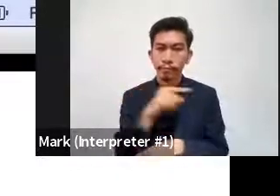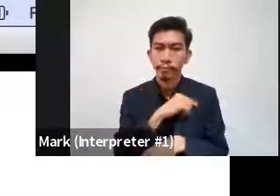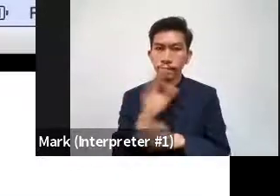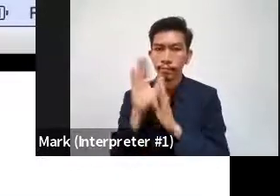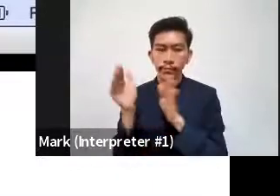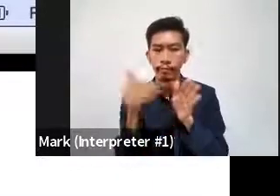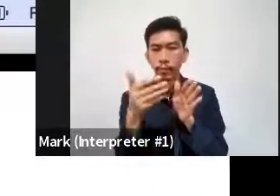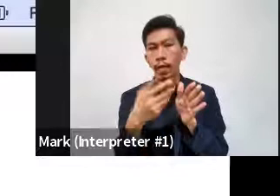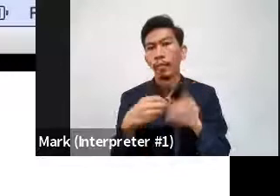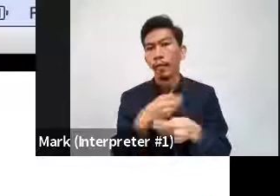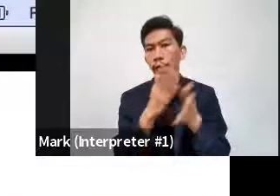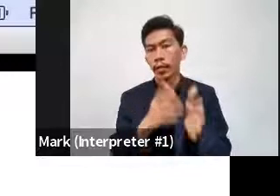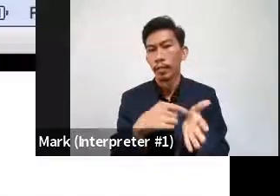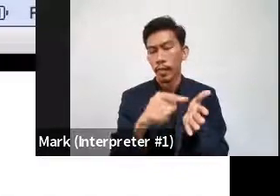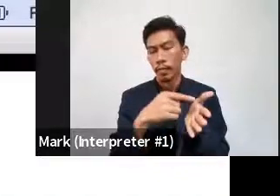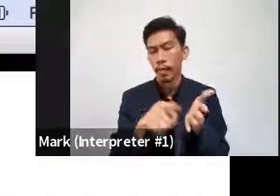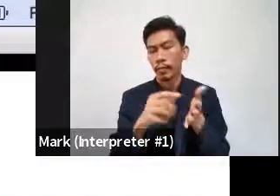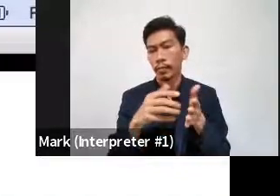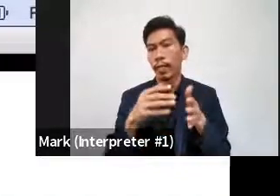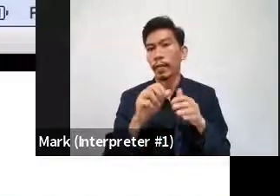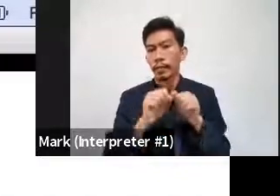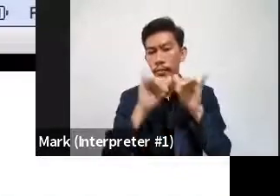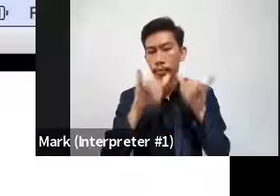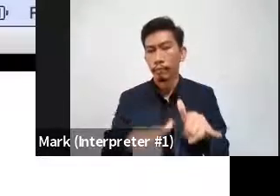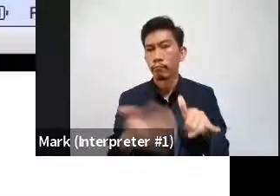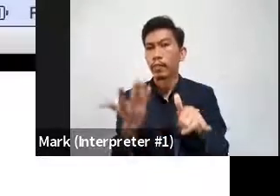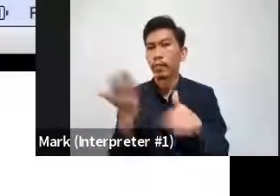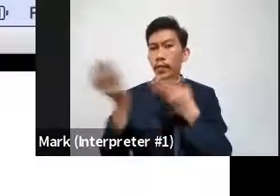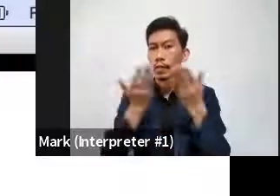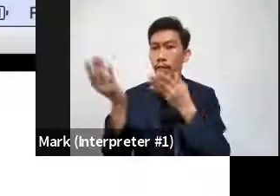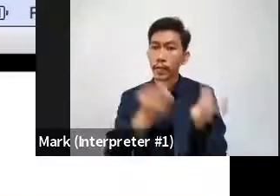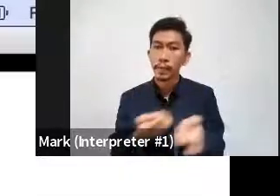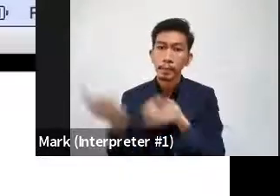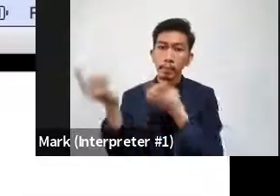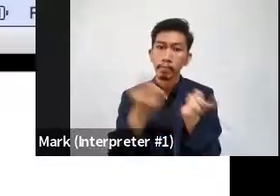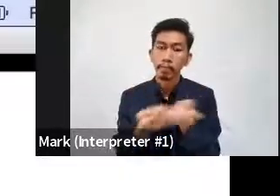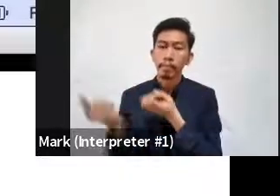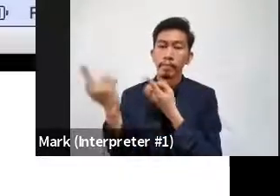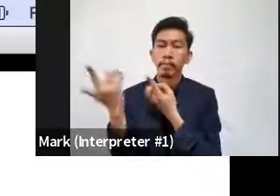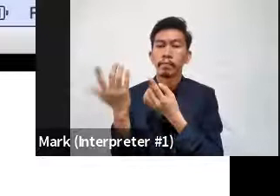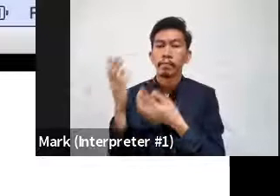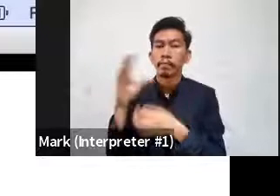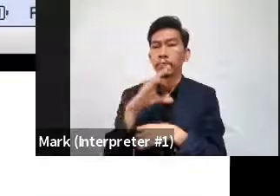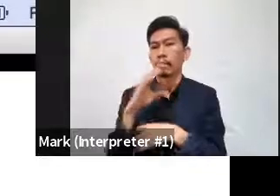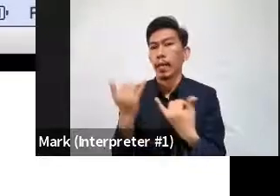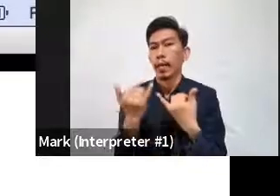provider payment mechanism. The service deliveries, we are now moving towards, of